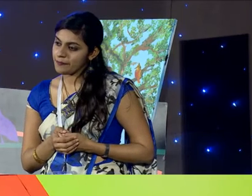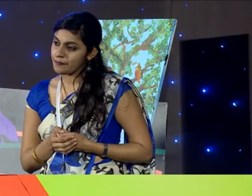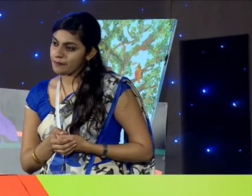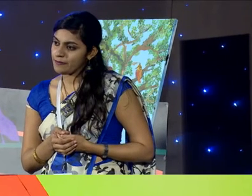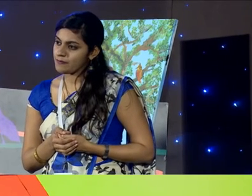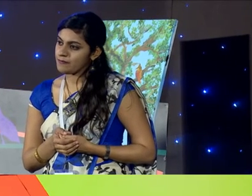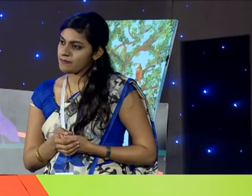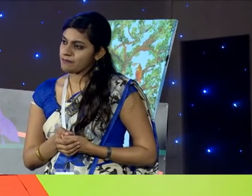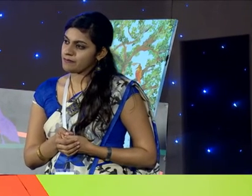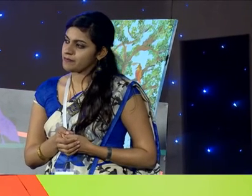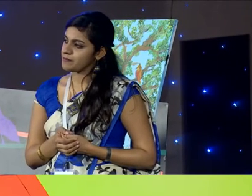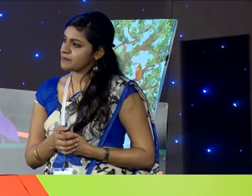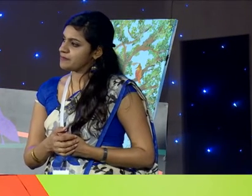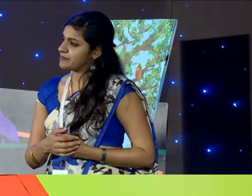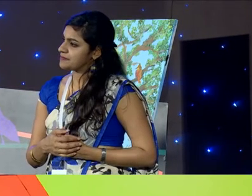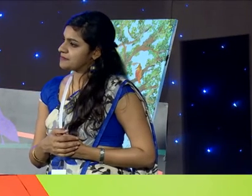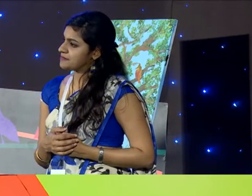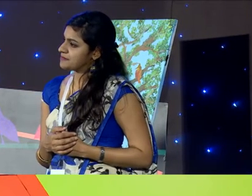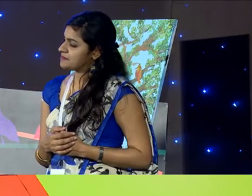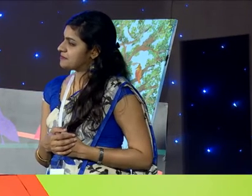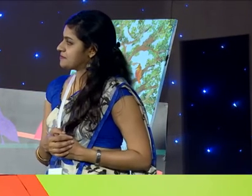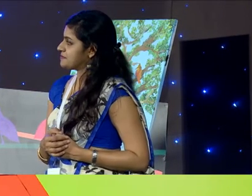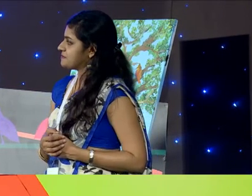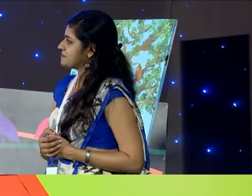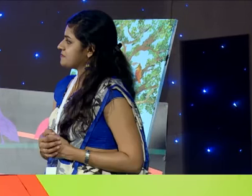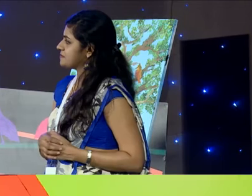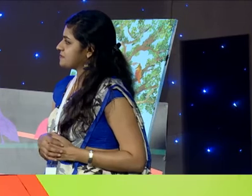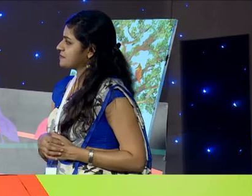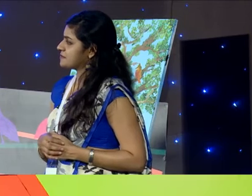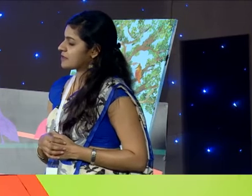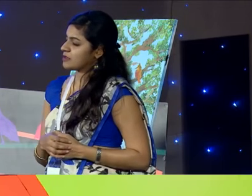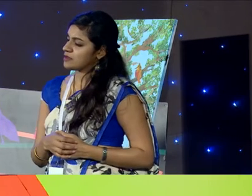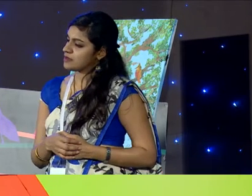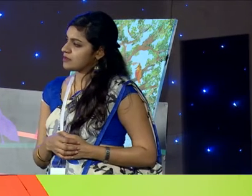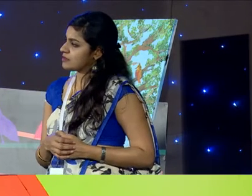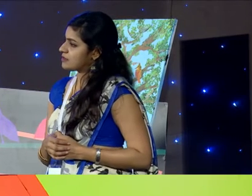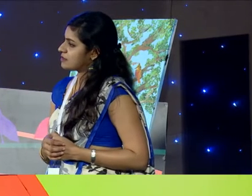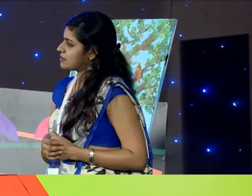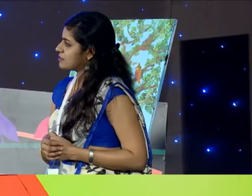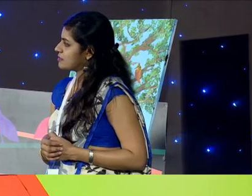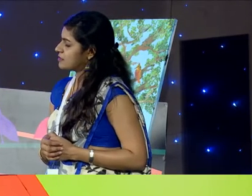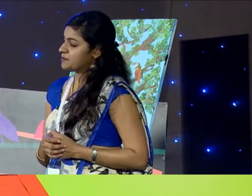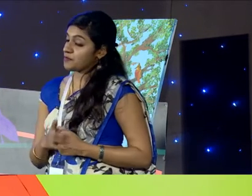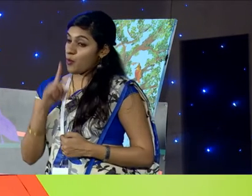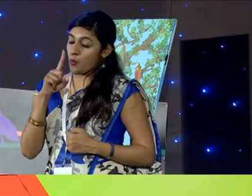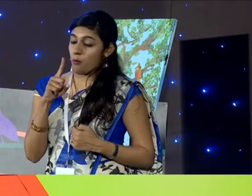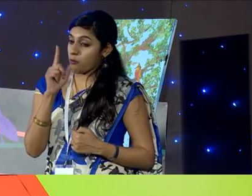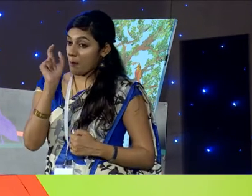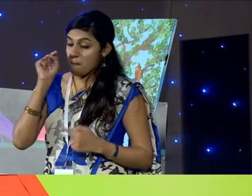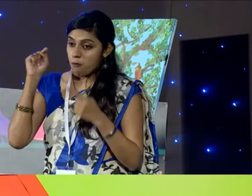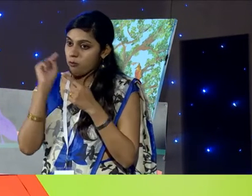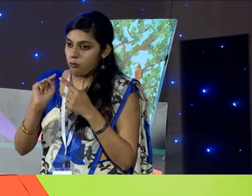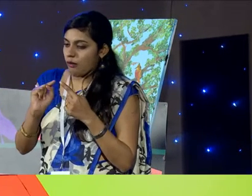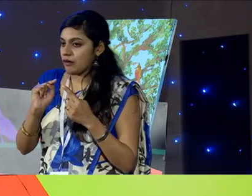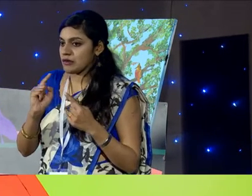I recollect that one of the most interesting statistics that affected me very much when I first